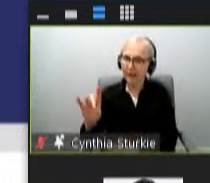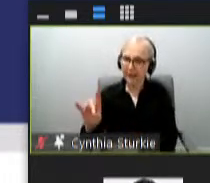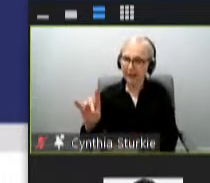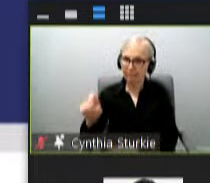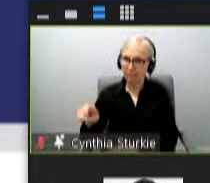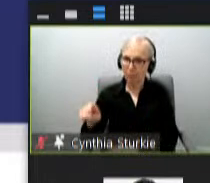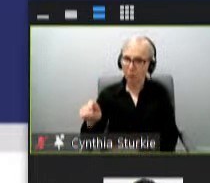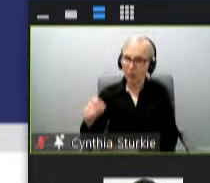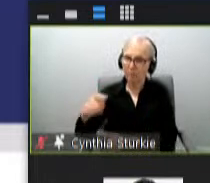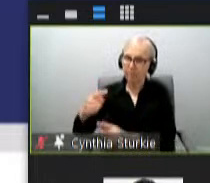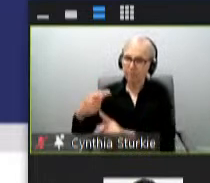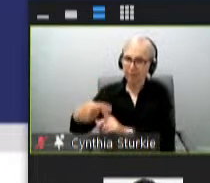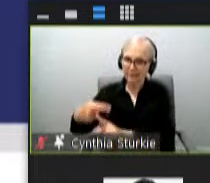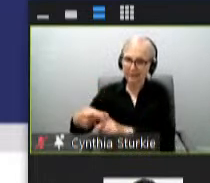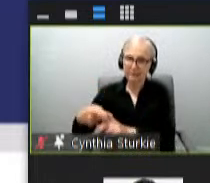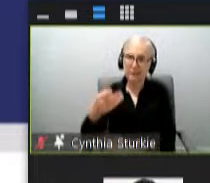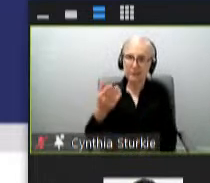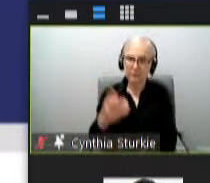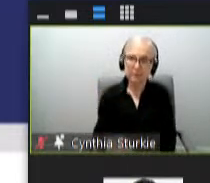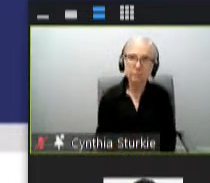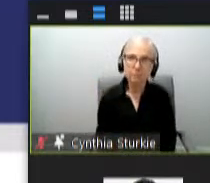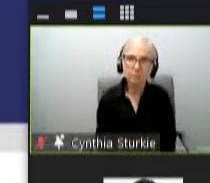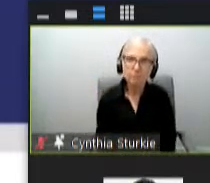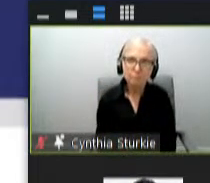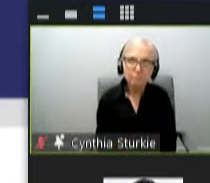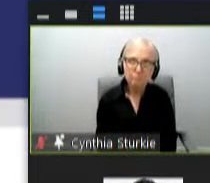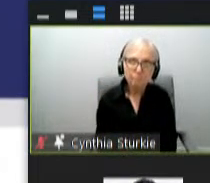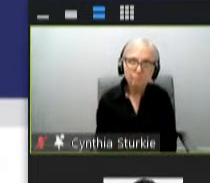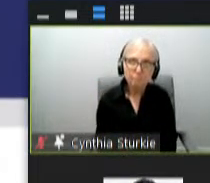trajectory there as well. Next slide, please.